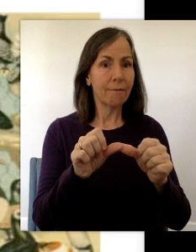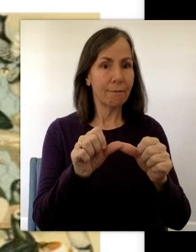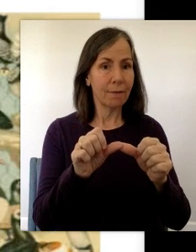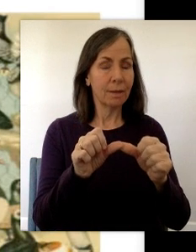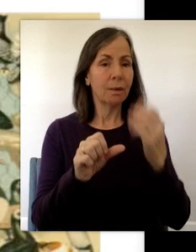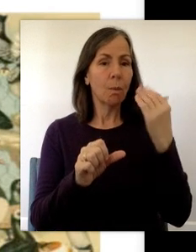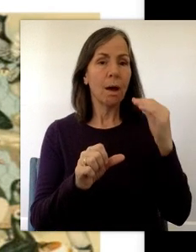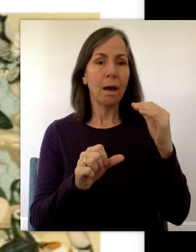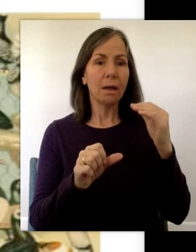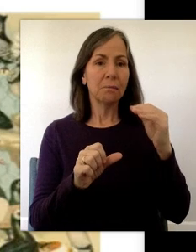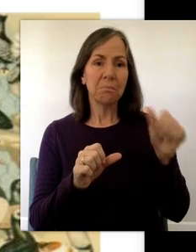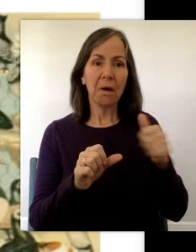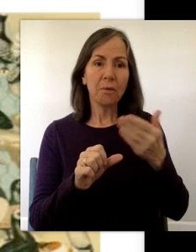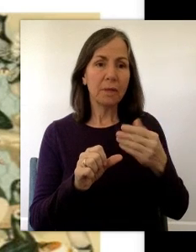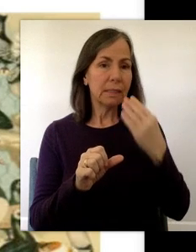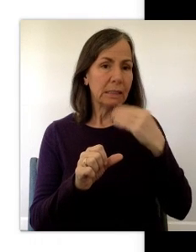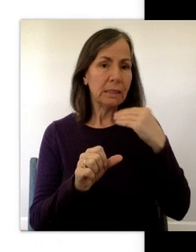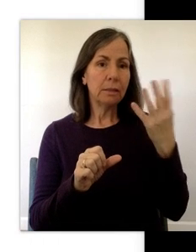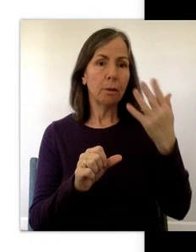the adaptation.